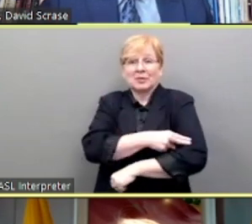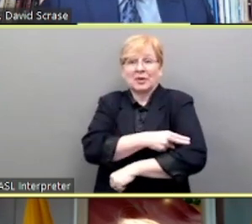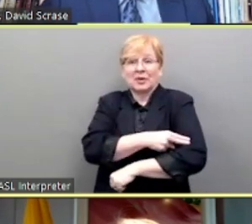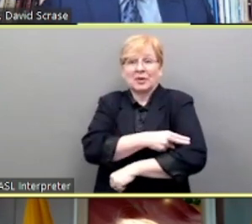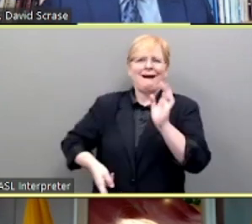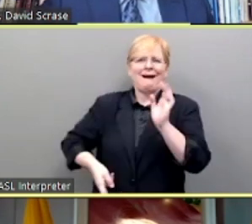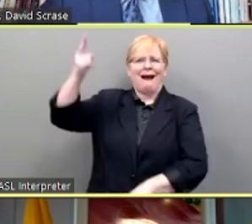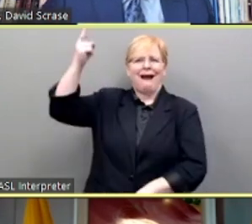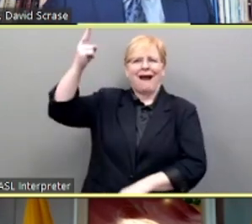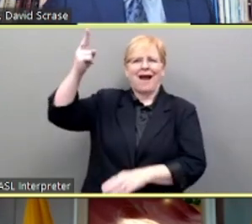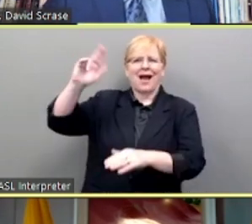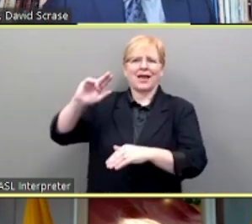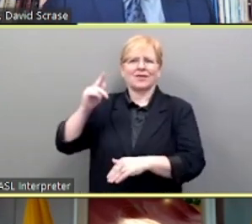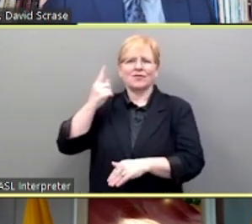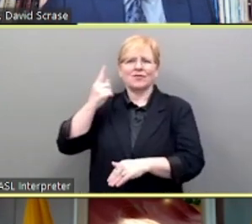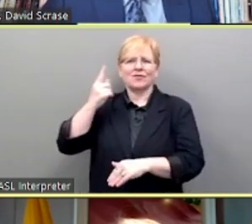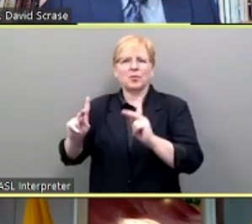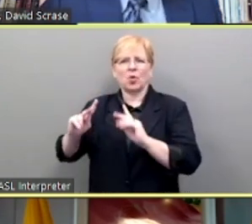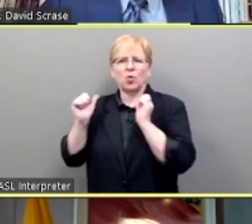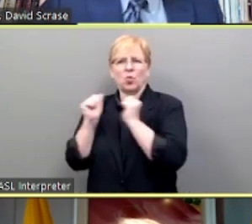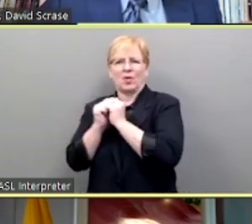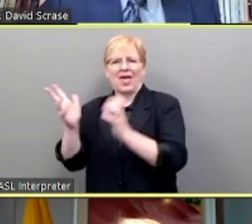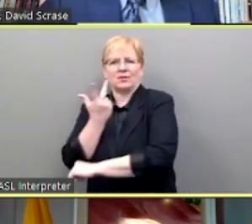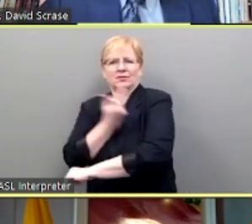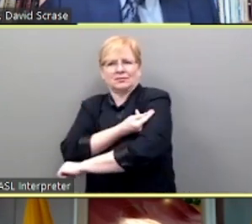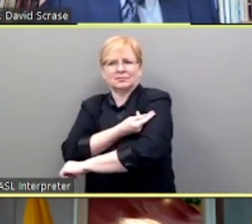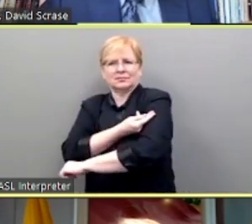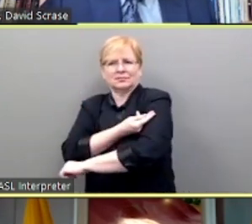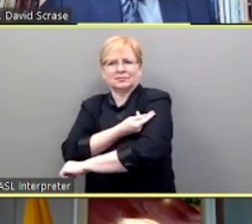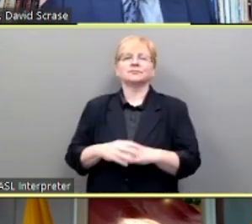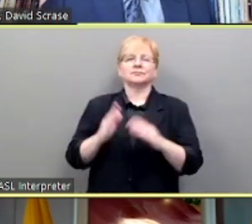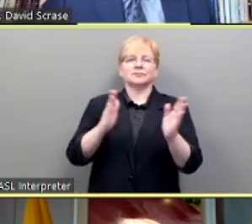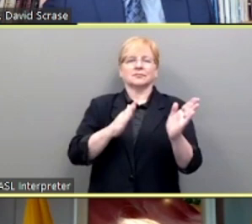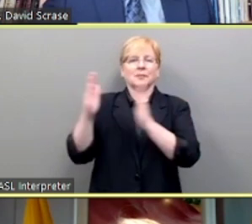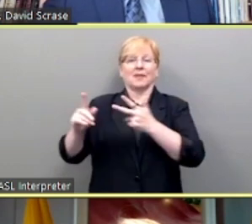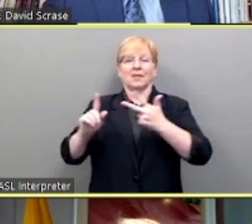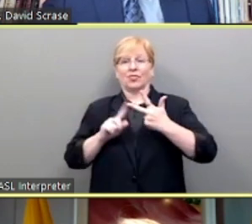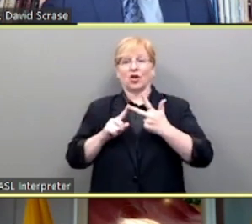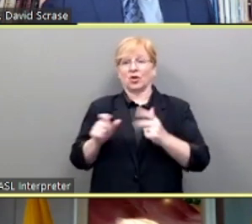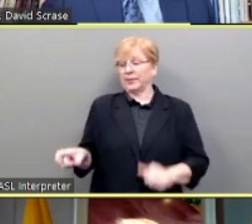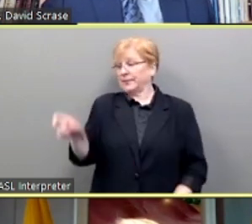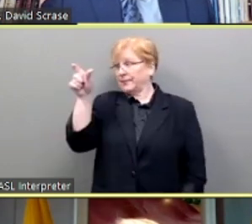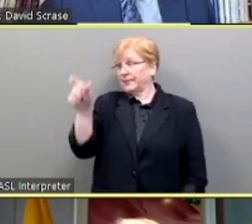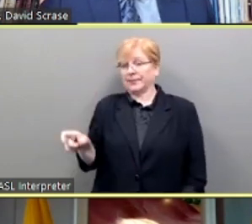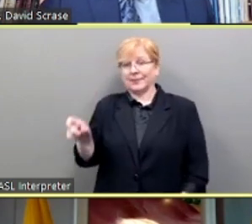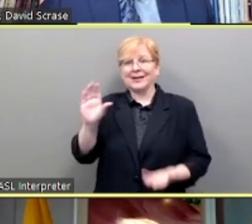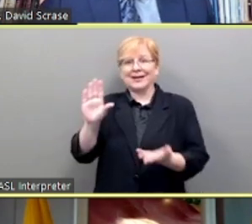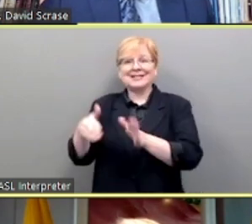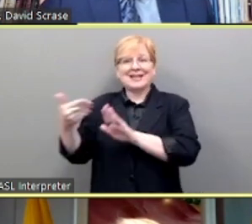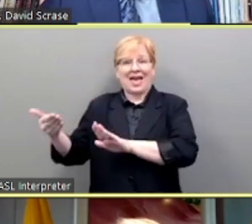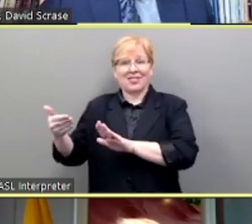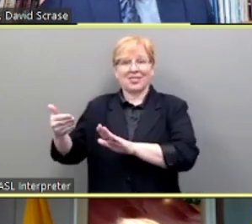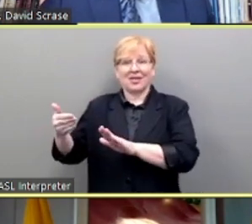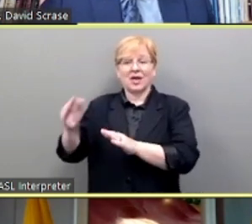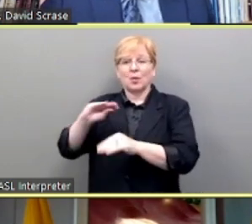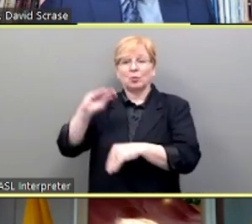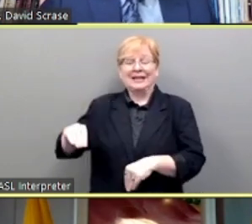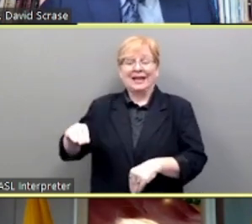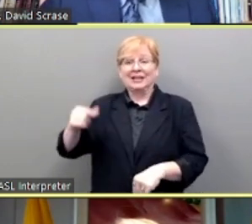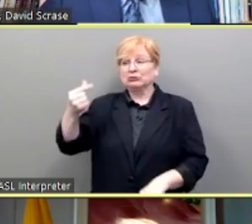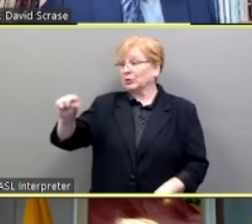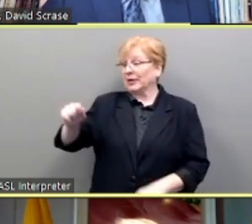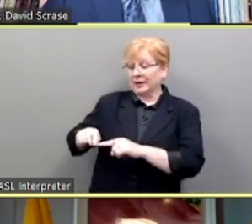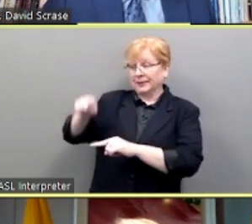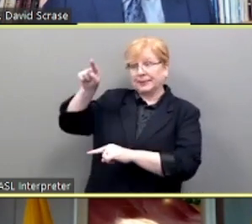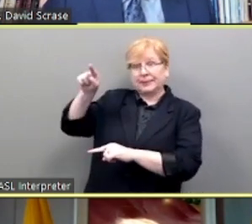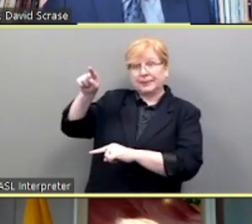to be in the hospital, and deaths 25 times more likely than those who have been vaccinated. So we're